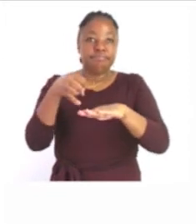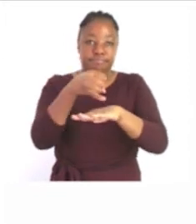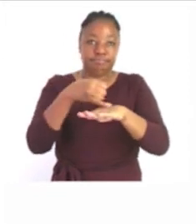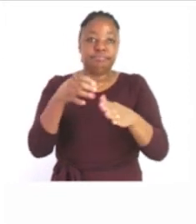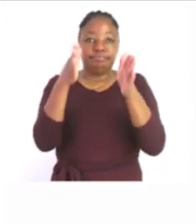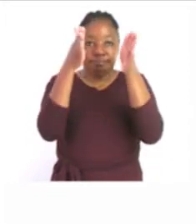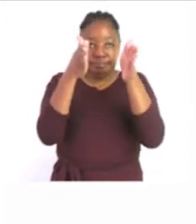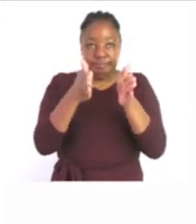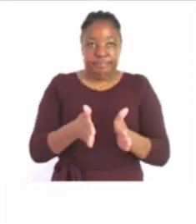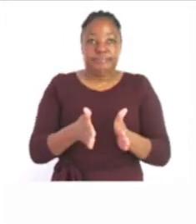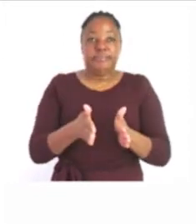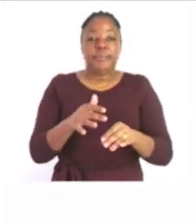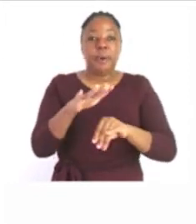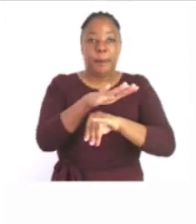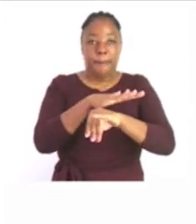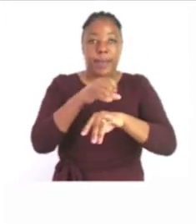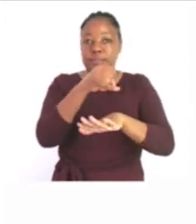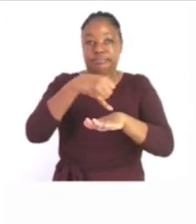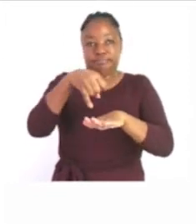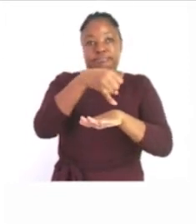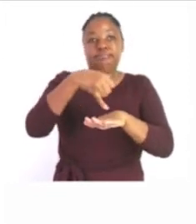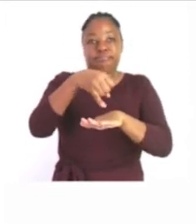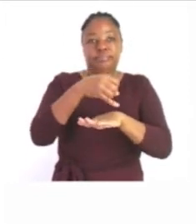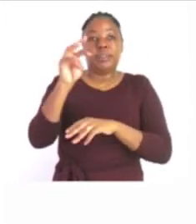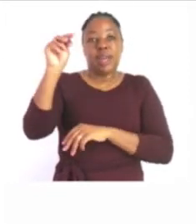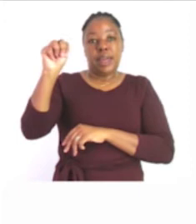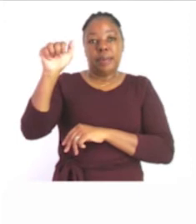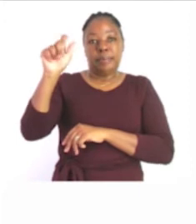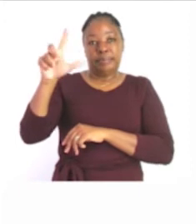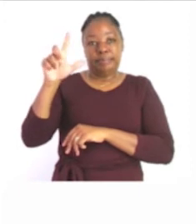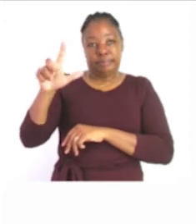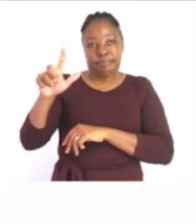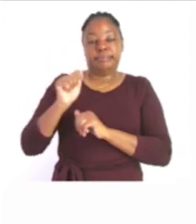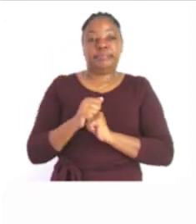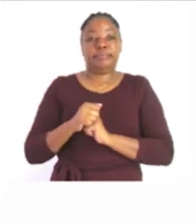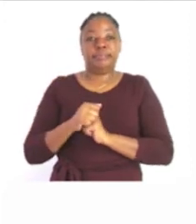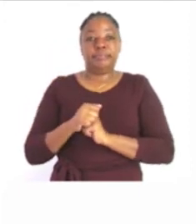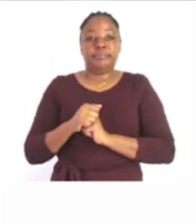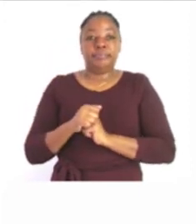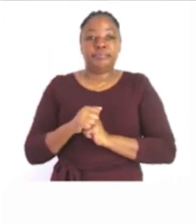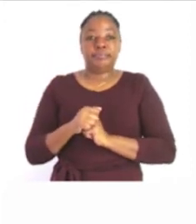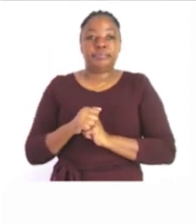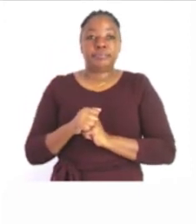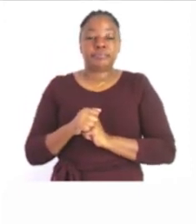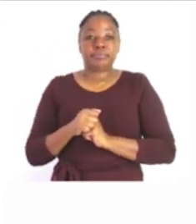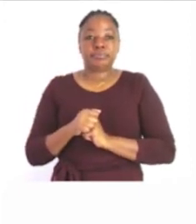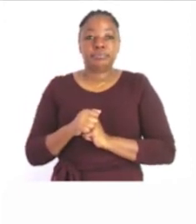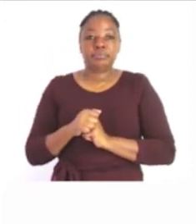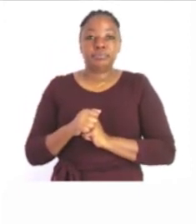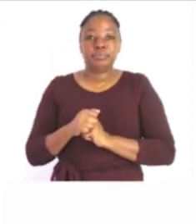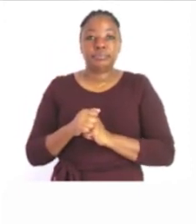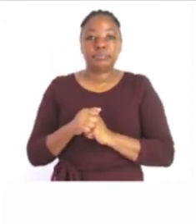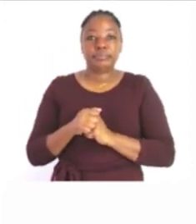place. So you are going to write mall under the column place. Now remember the rules